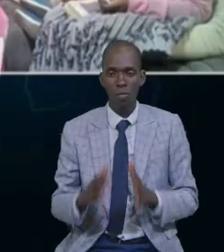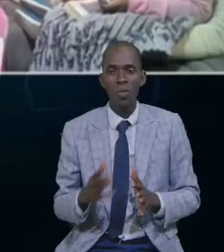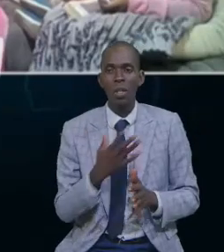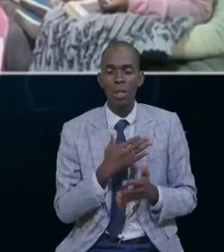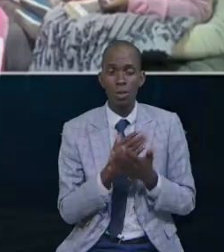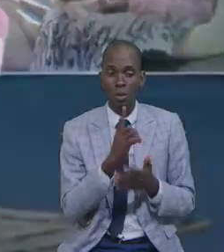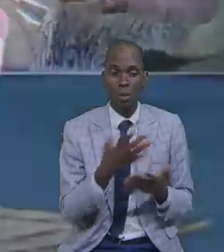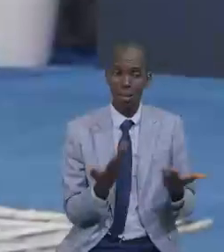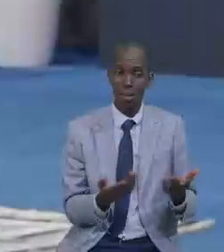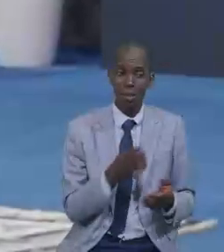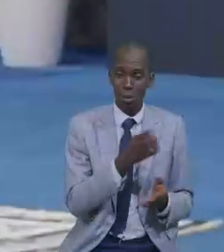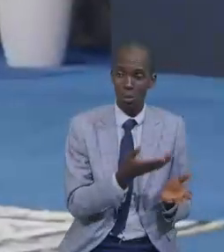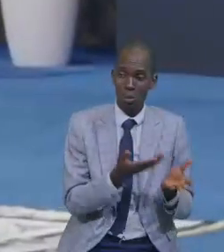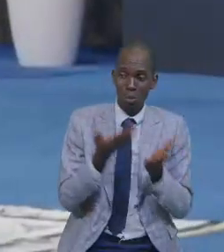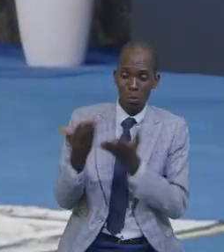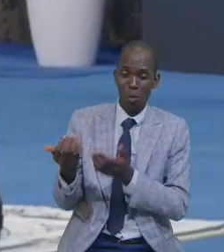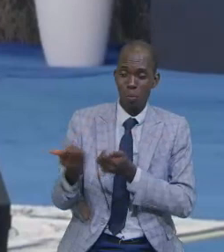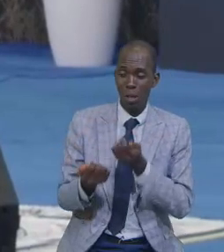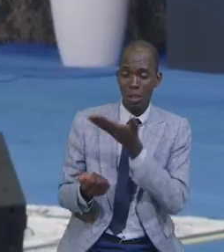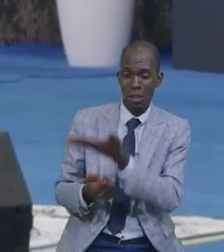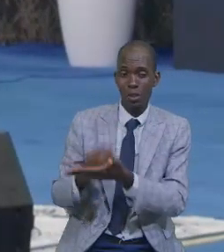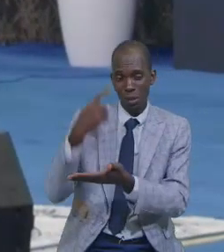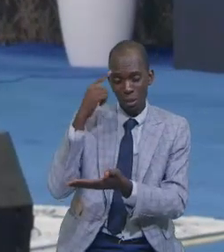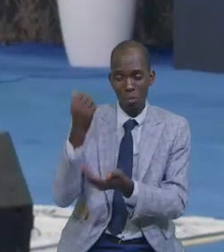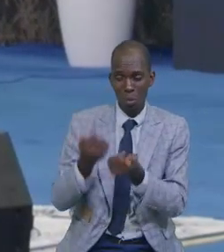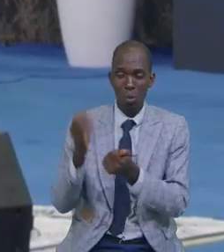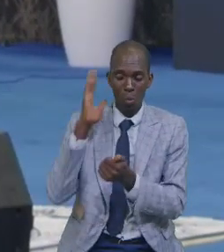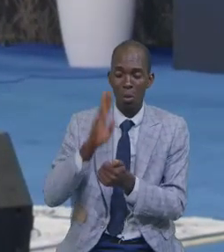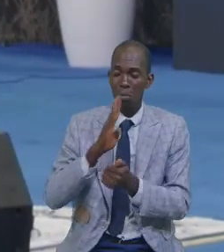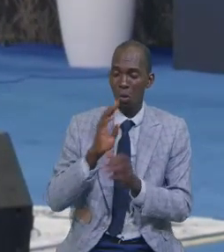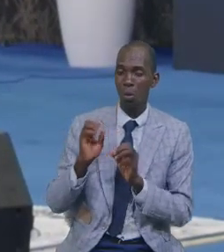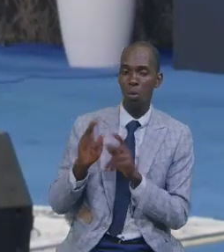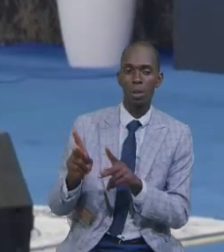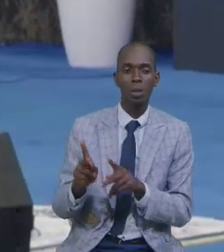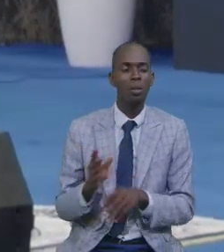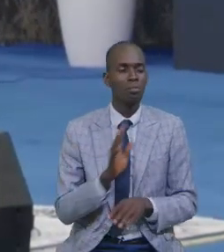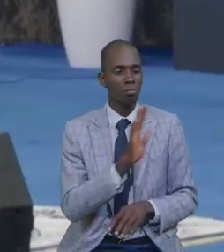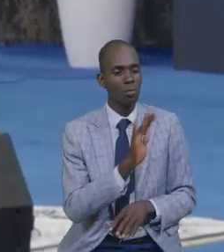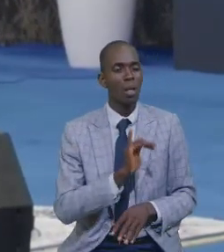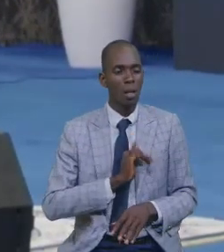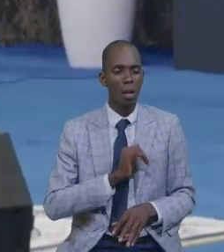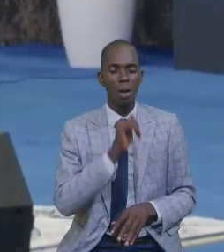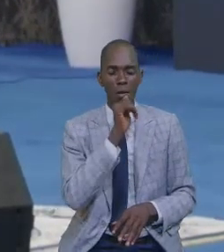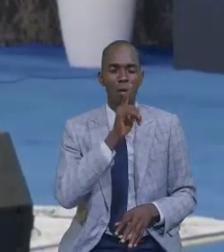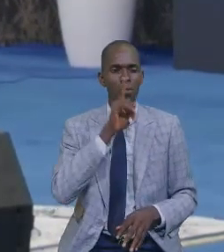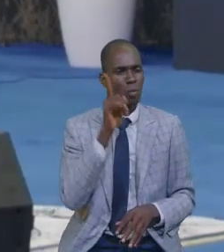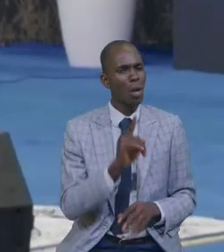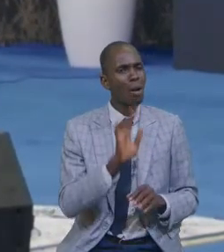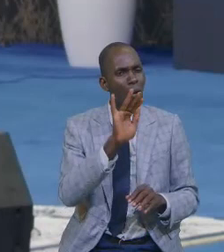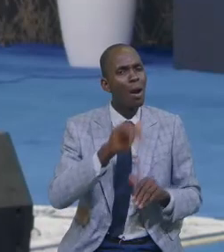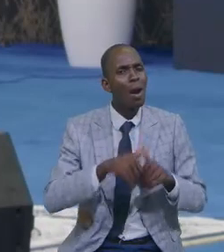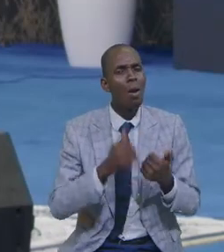back full and working and all that? You say, I am sure. How could you be sure, my